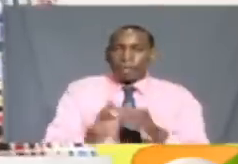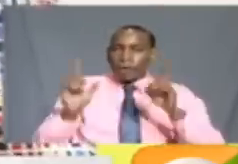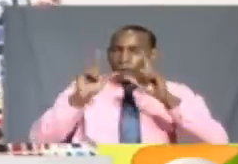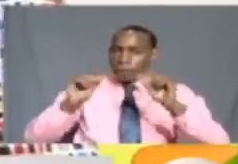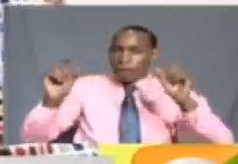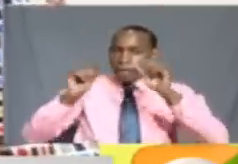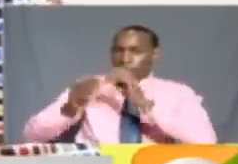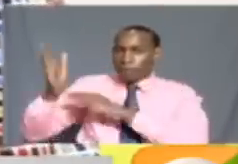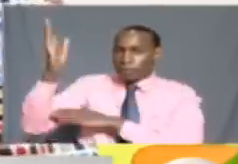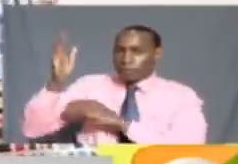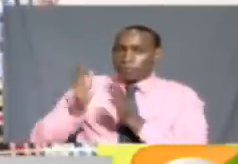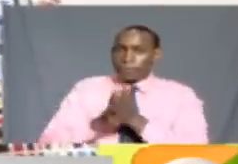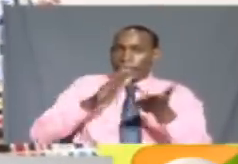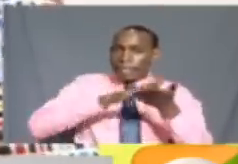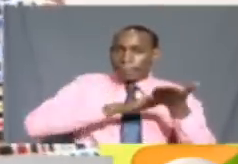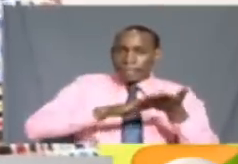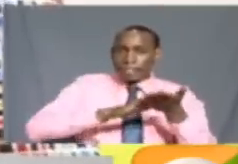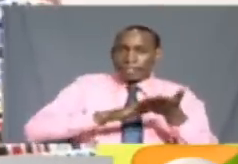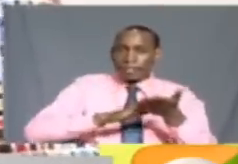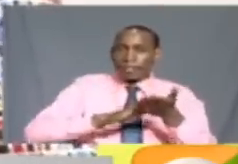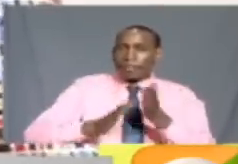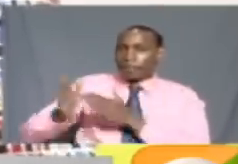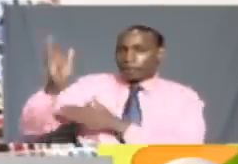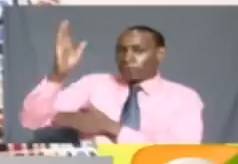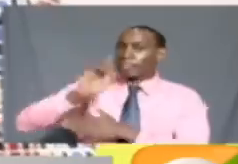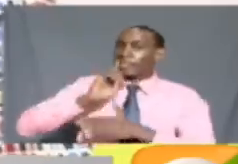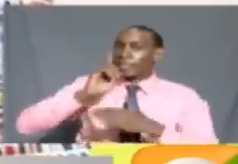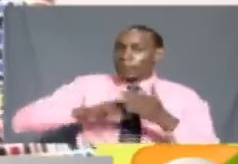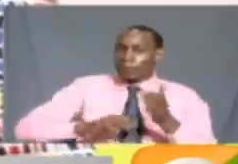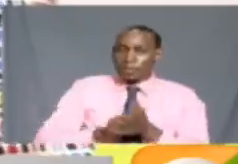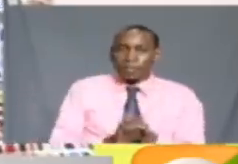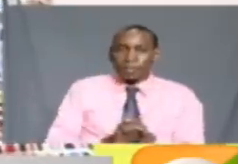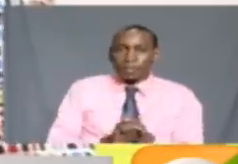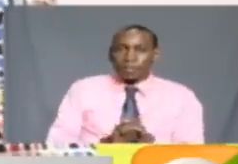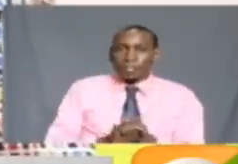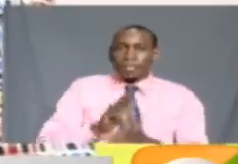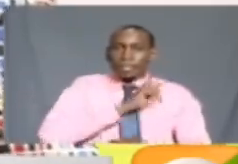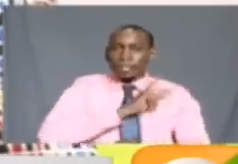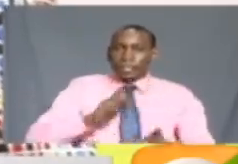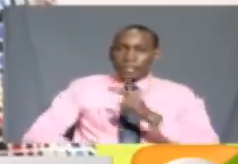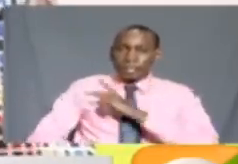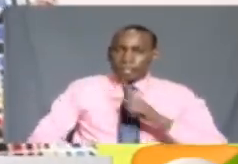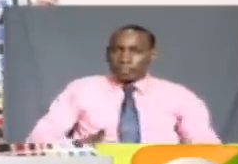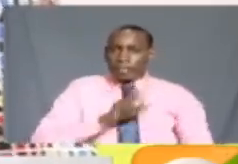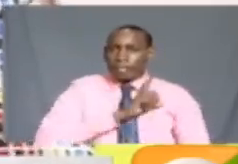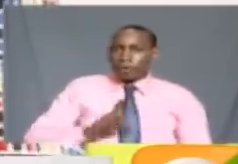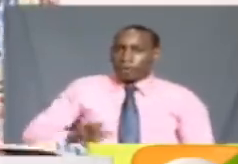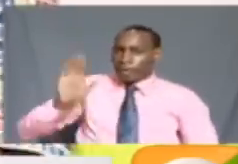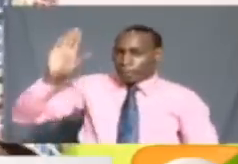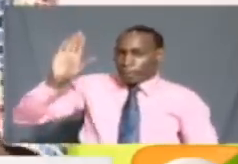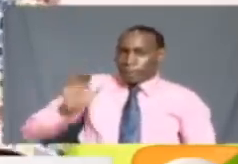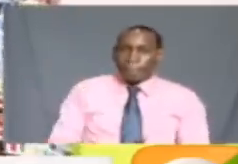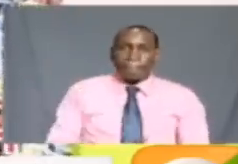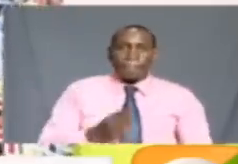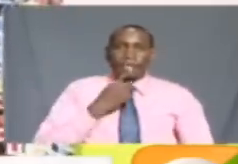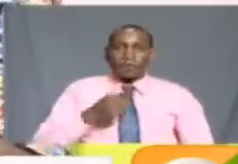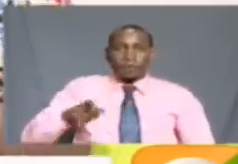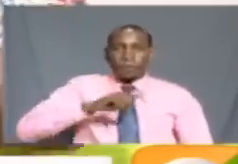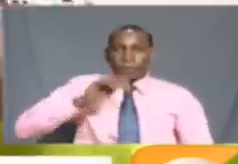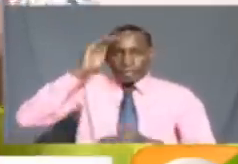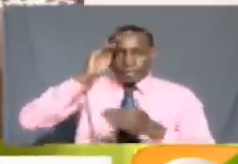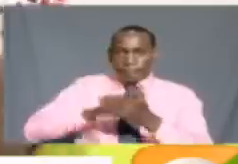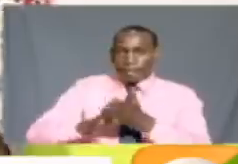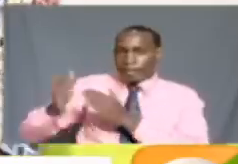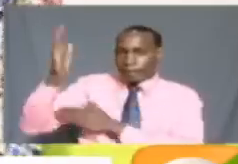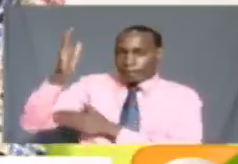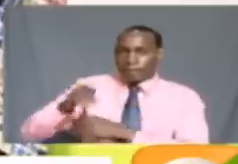God. We have to go back to the basics. What did he actually say? He's the King of Kings. He's the Lord. So we believe in him. Can we